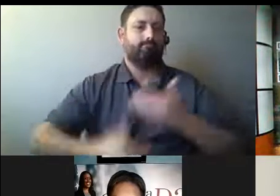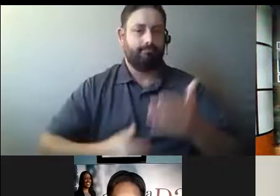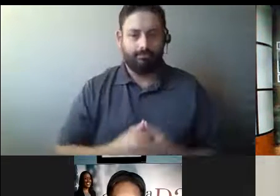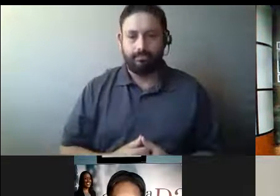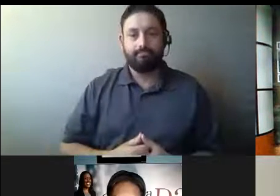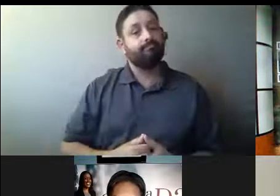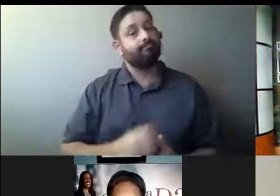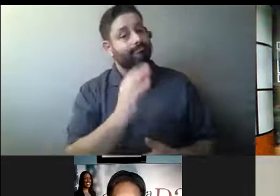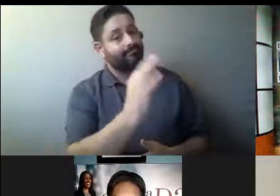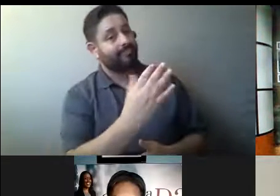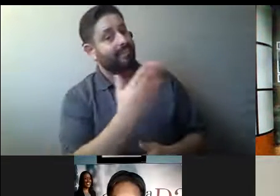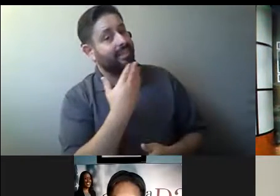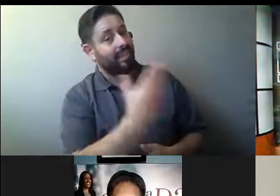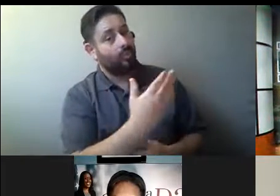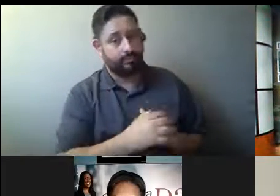And